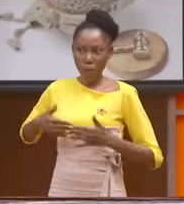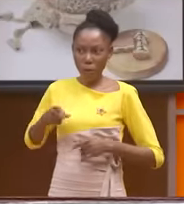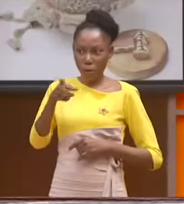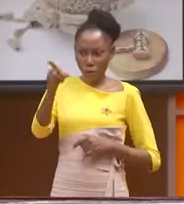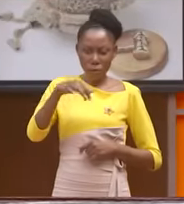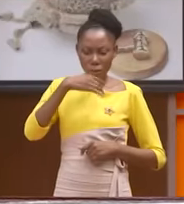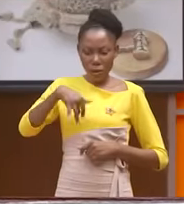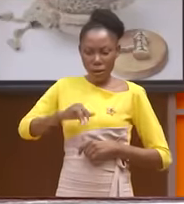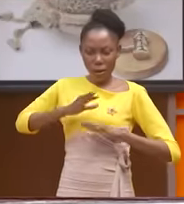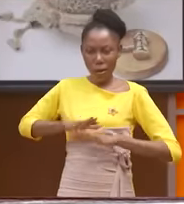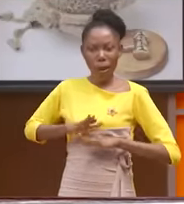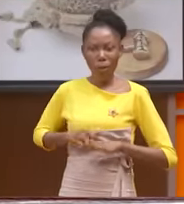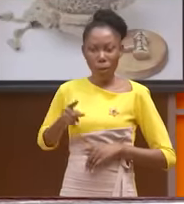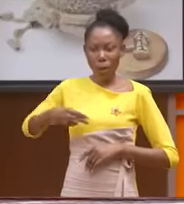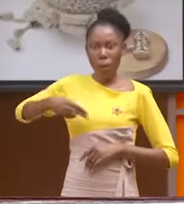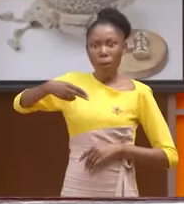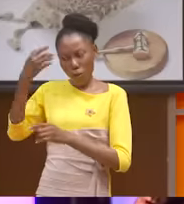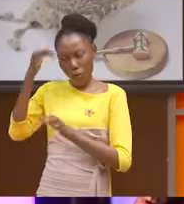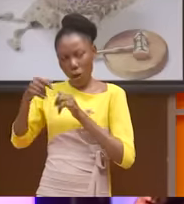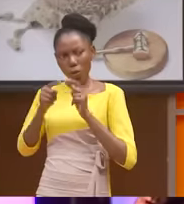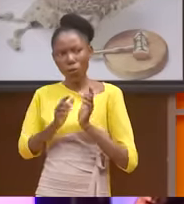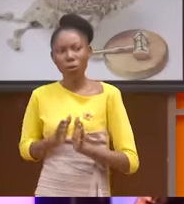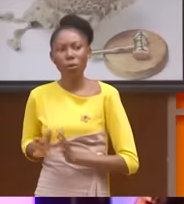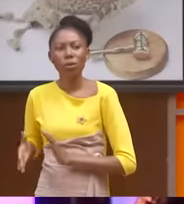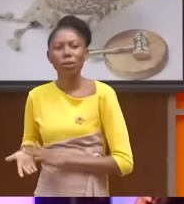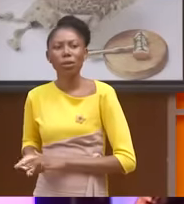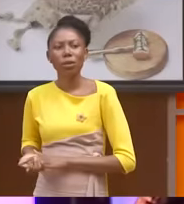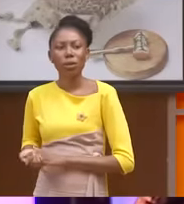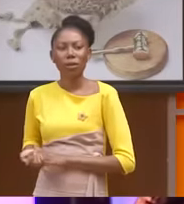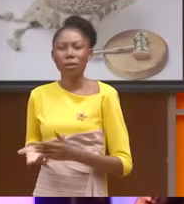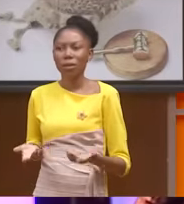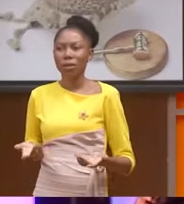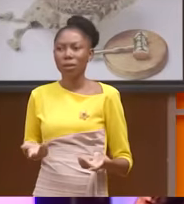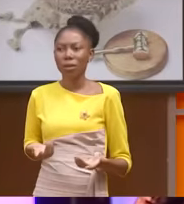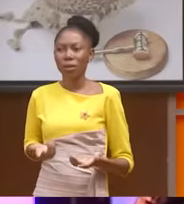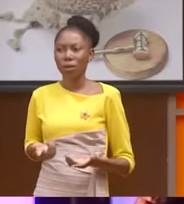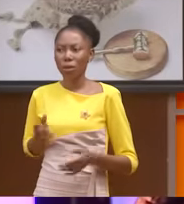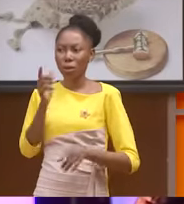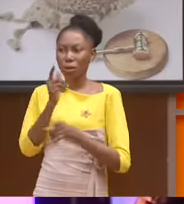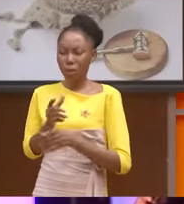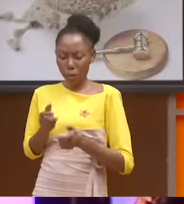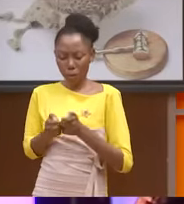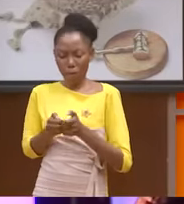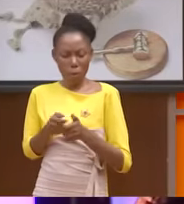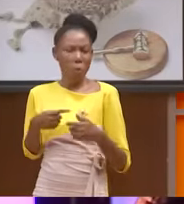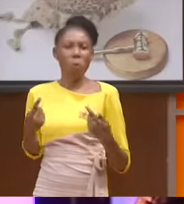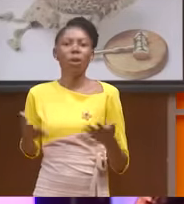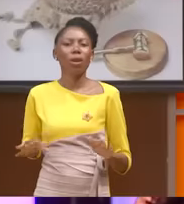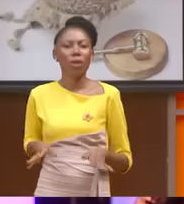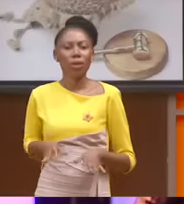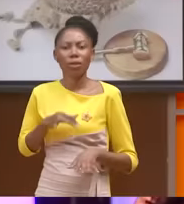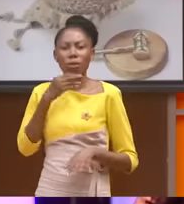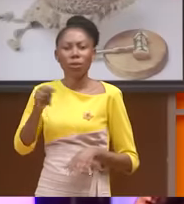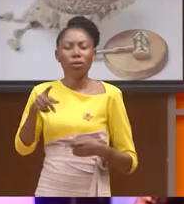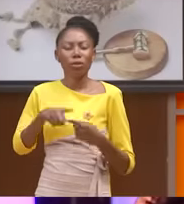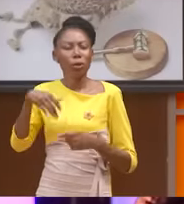too. Do you understand me? You don't even have to call each other. You can communicate by text messages. You don't